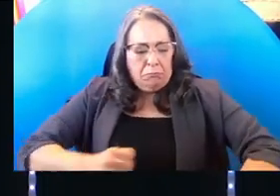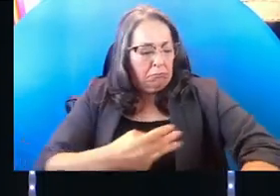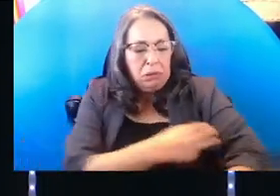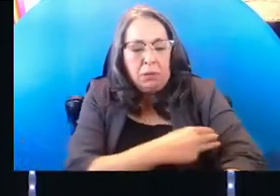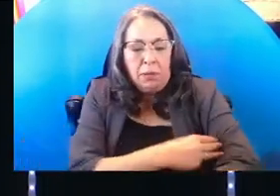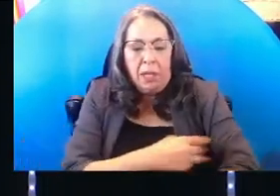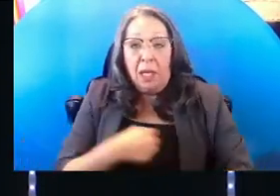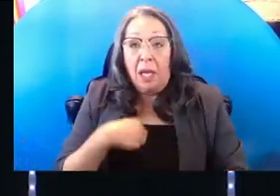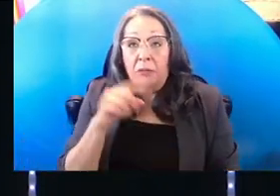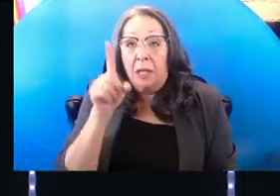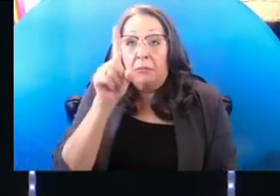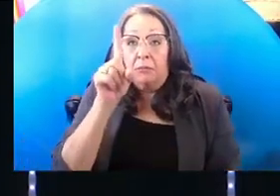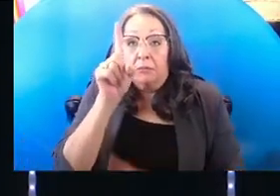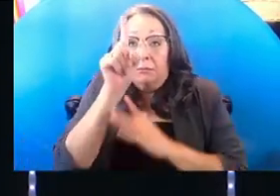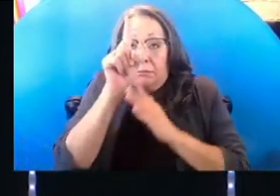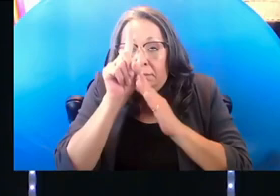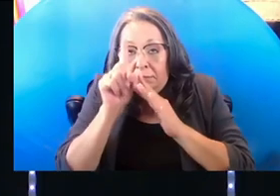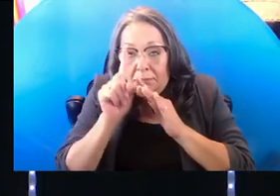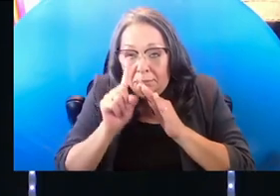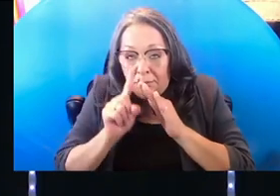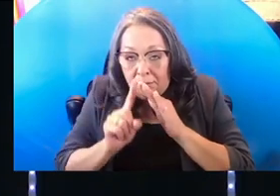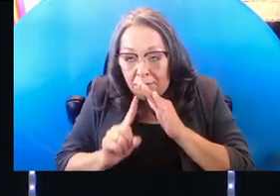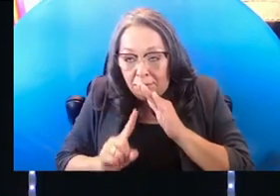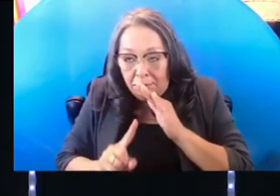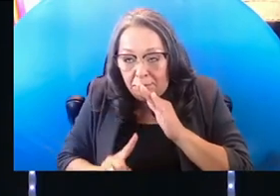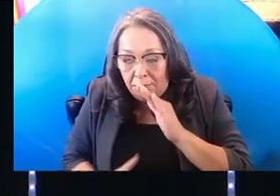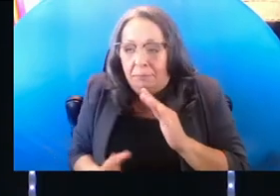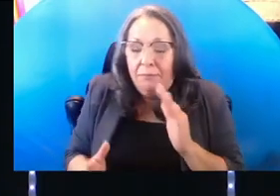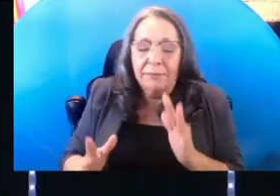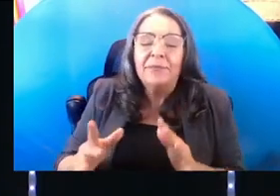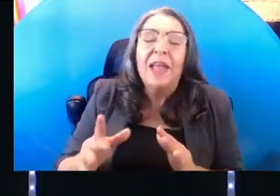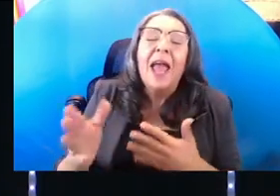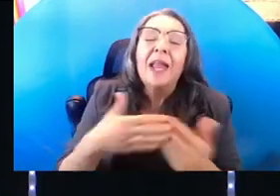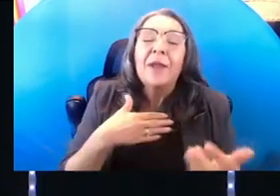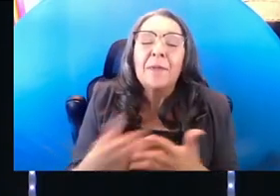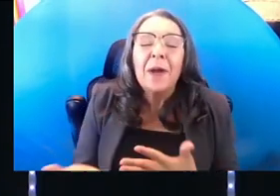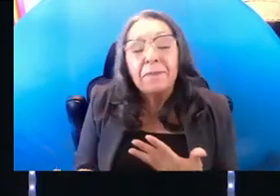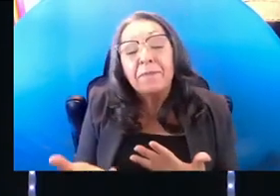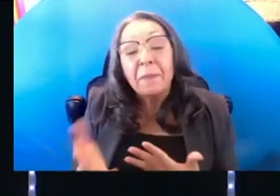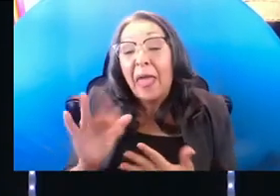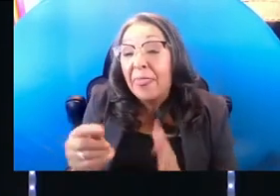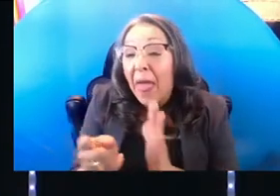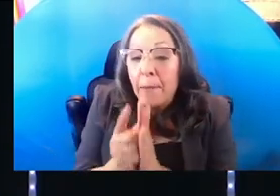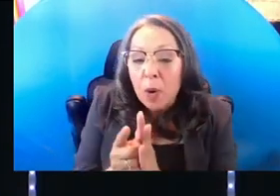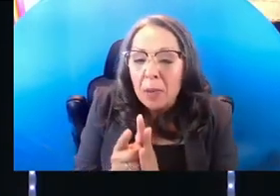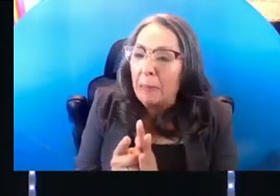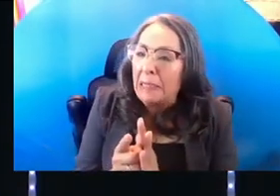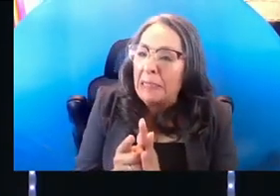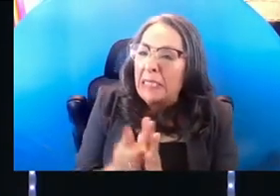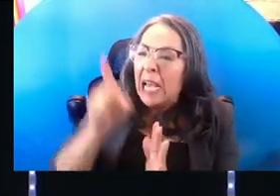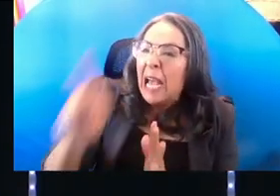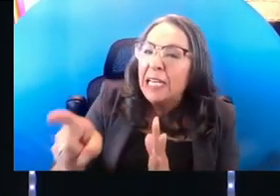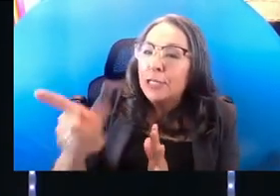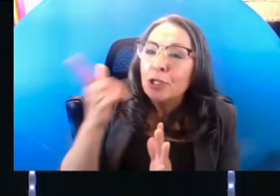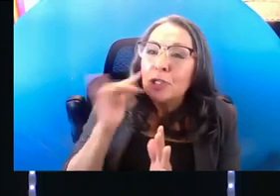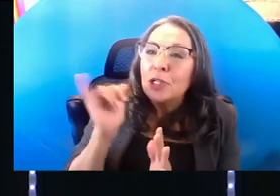like sunk in the water. It's like, what is going on? So anyways, that moment I knew, I was like, I got to get like that, you know what I mean? It's like,